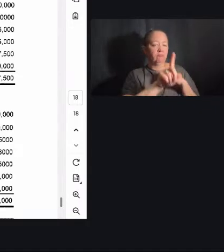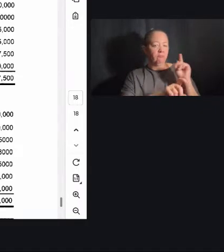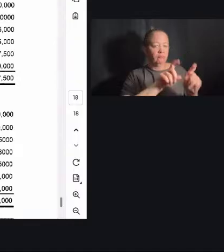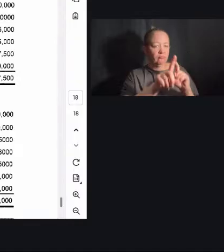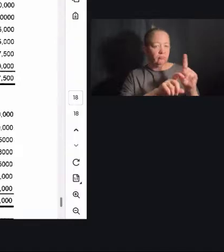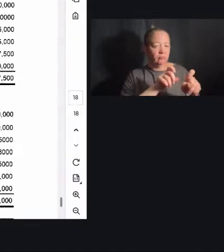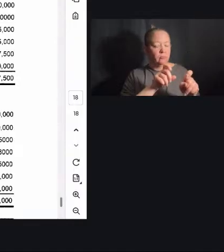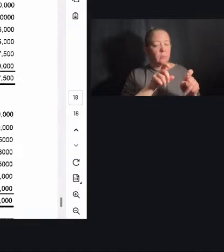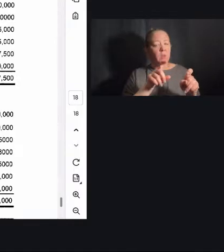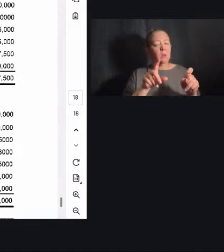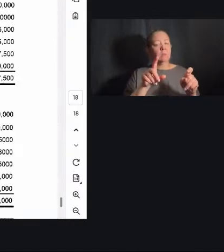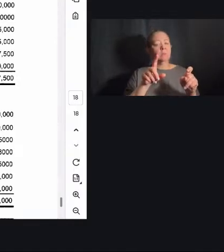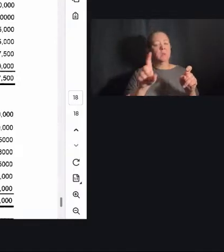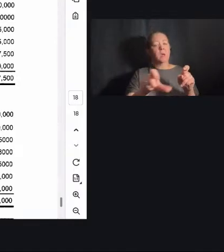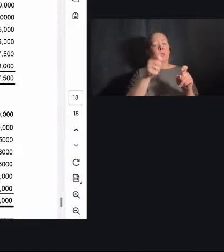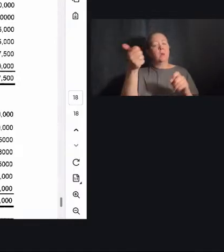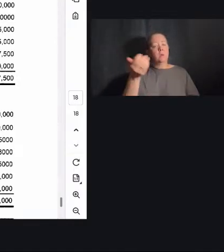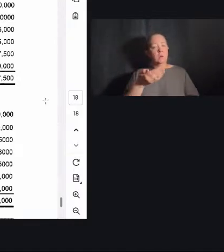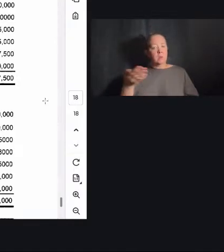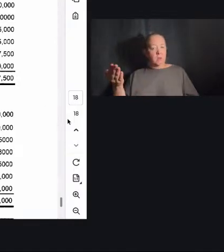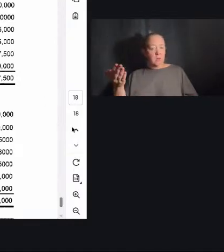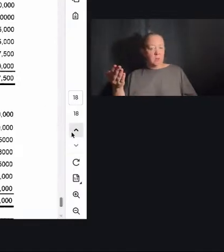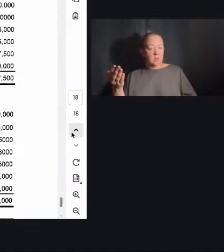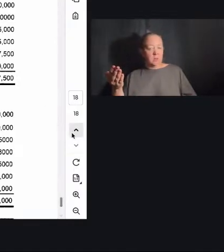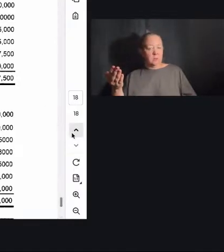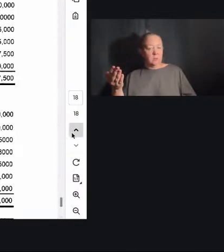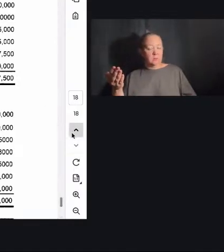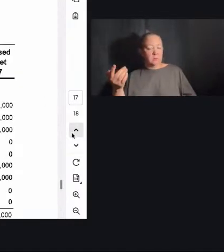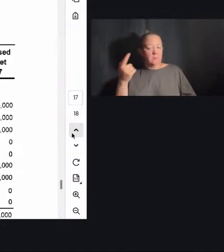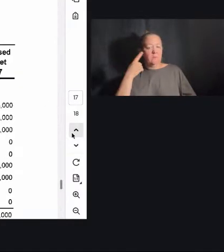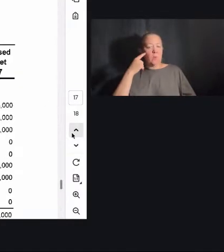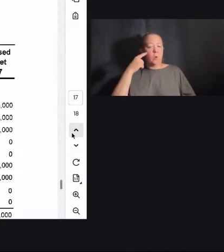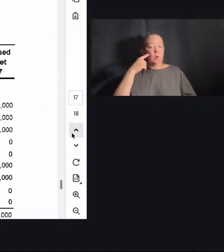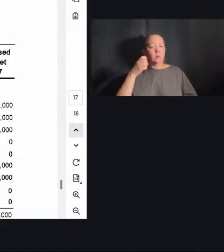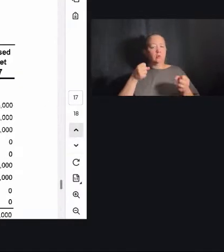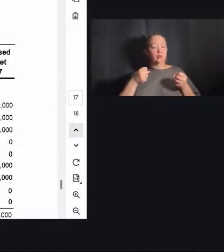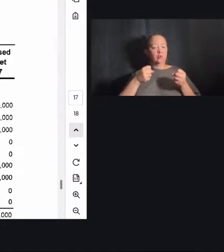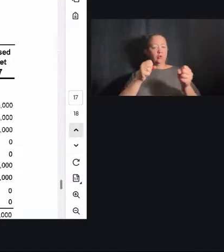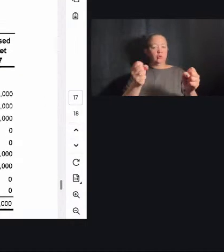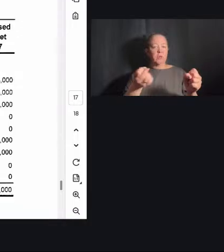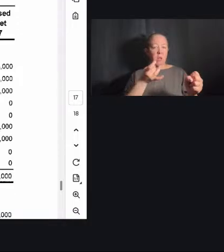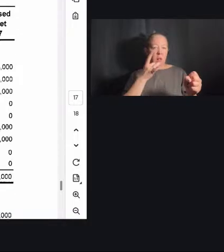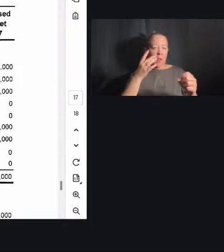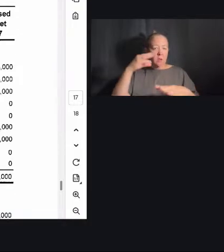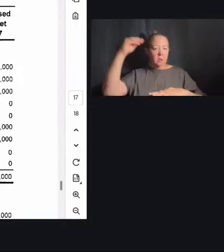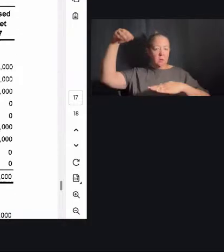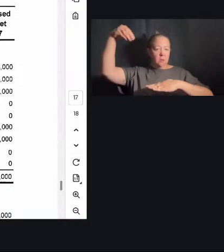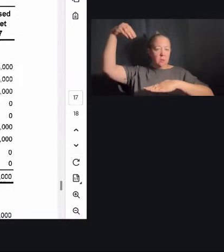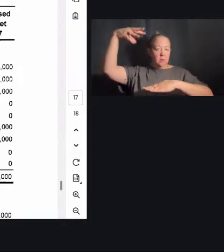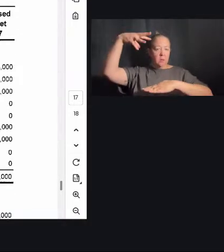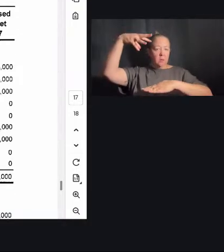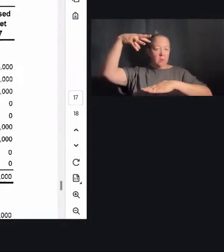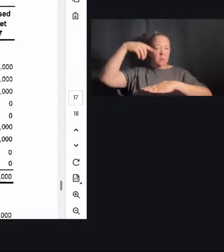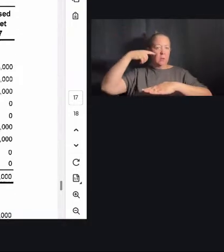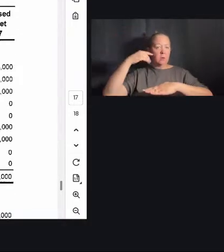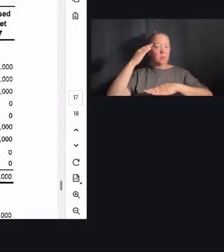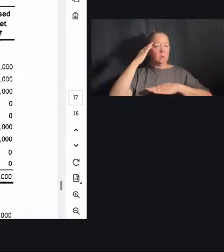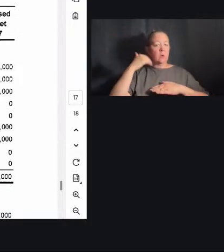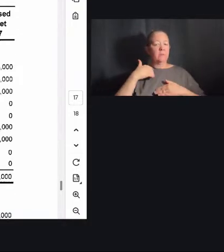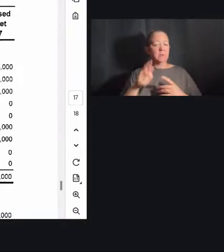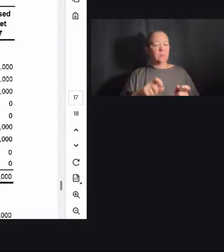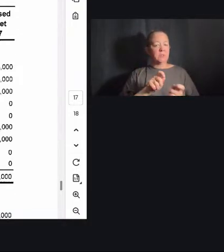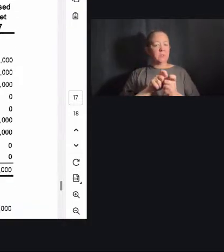going into streetlight install, repair, and convert, knowing that there are specific requests for installation of